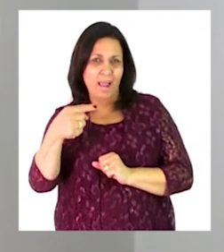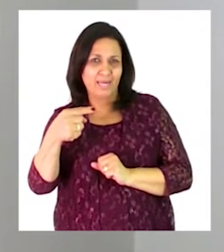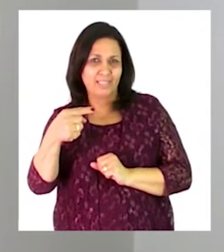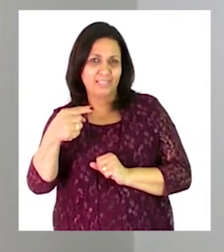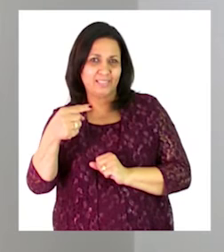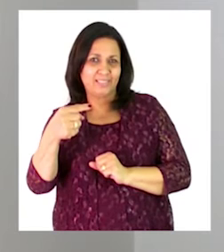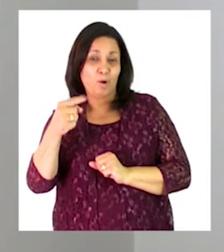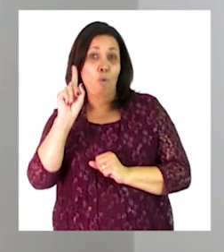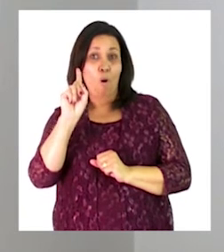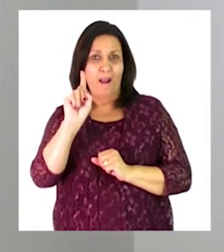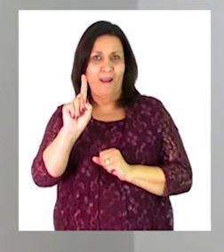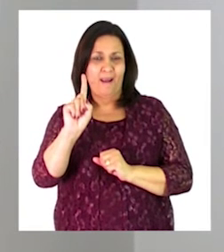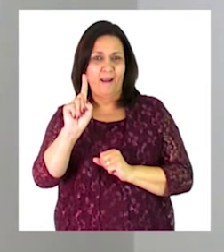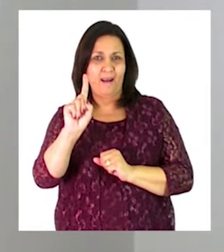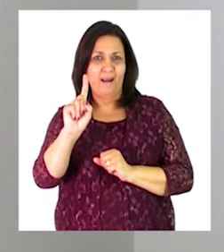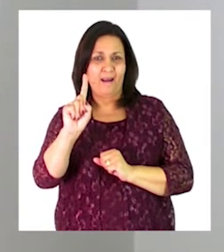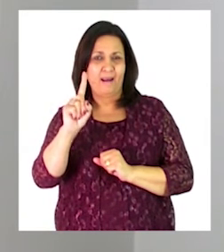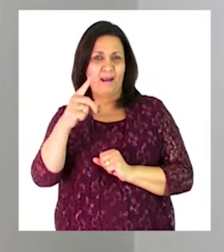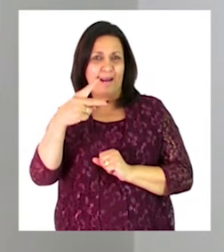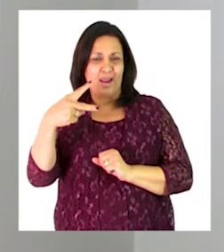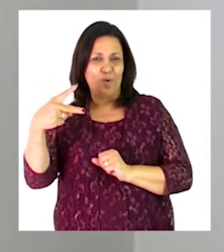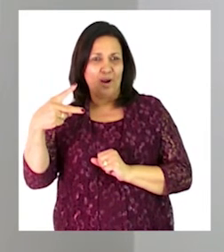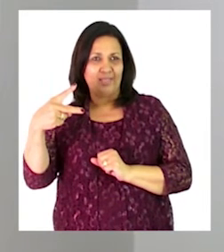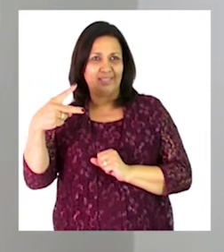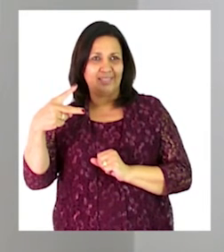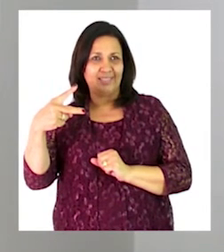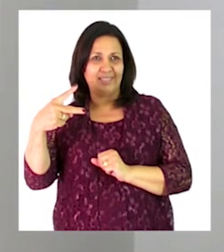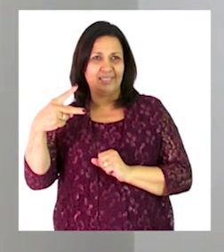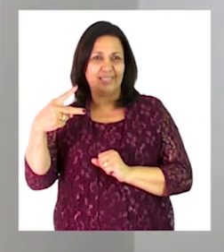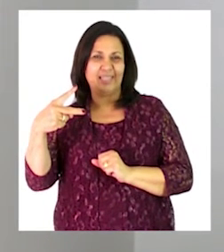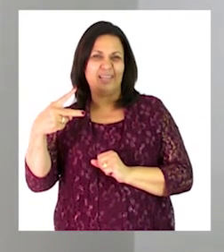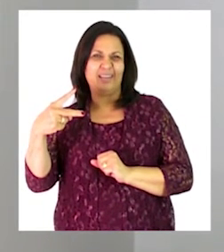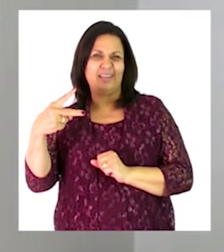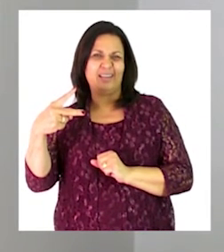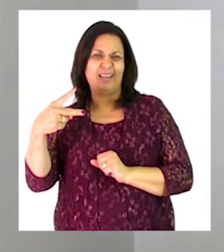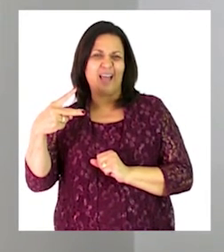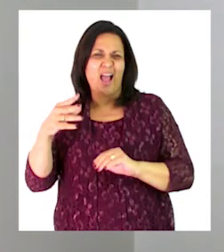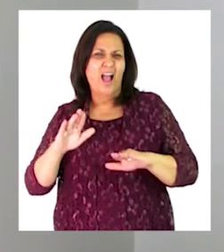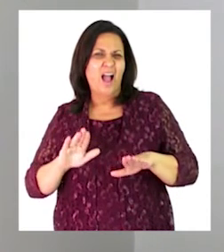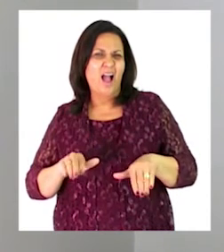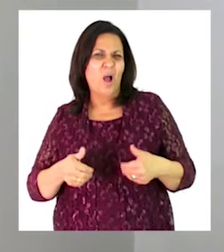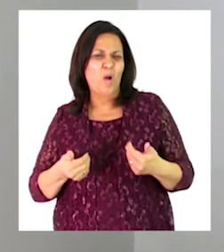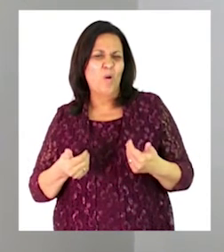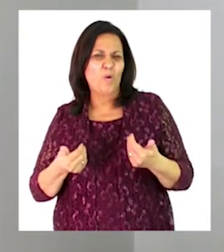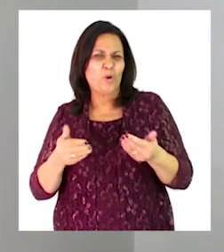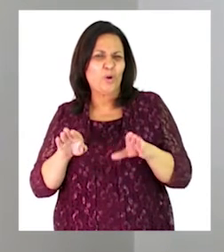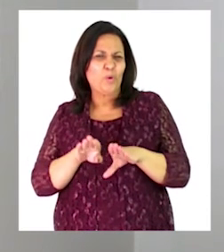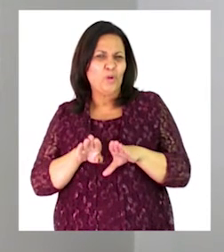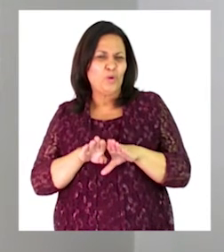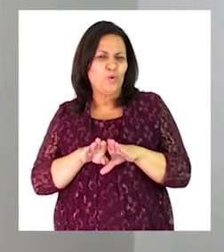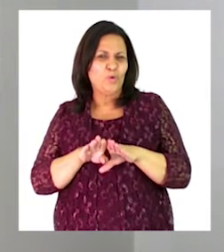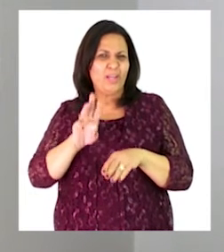minus 1 equals. How do we do